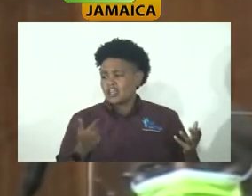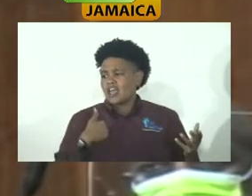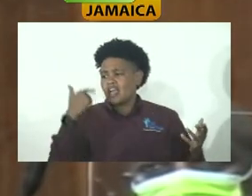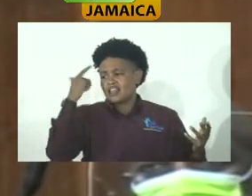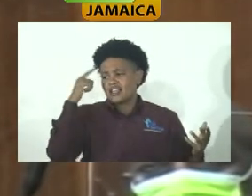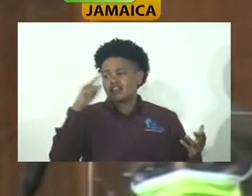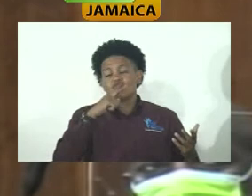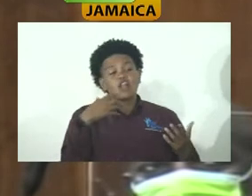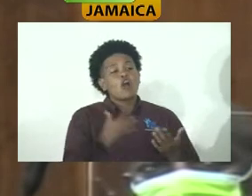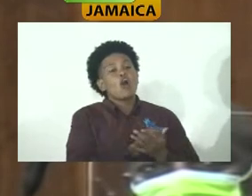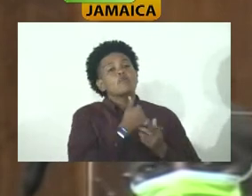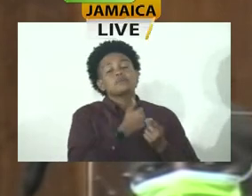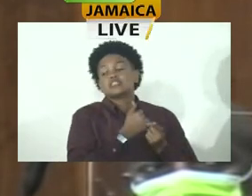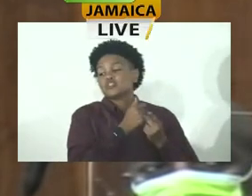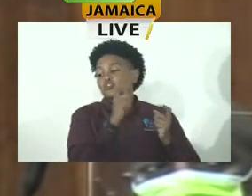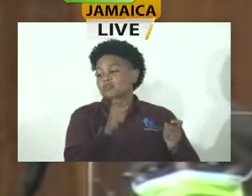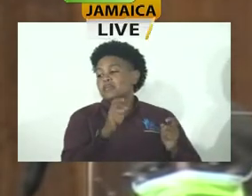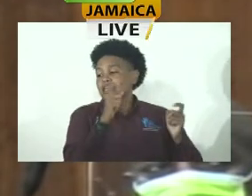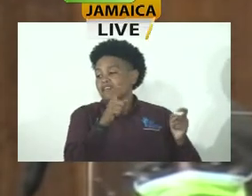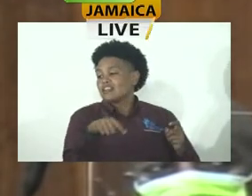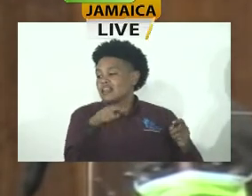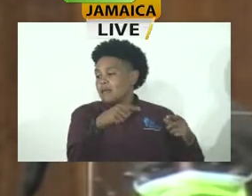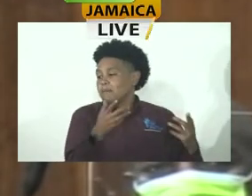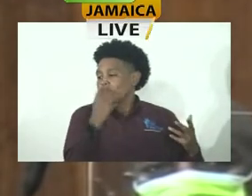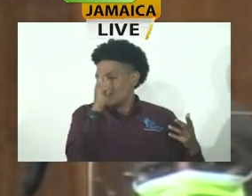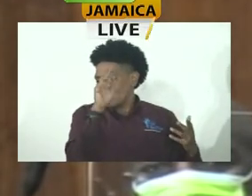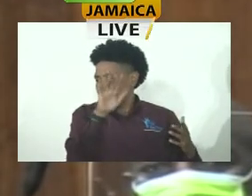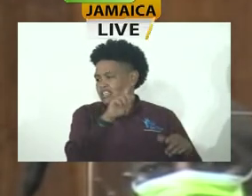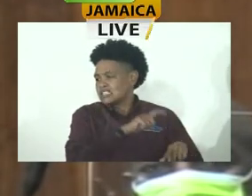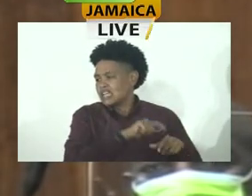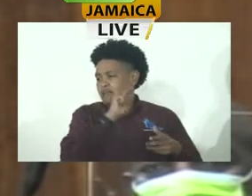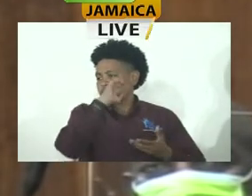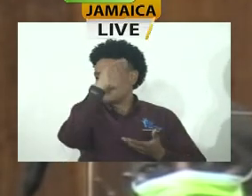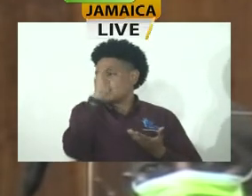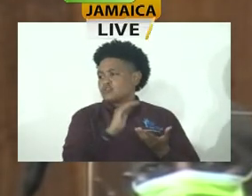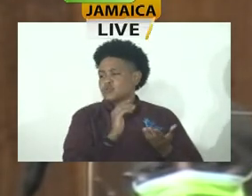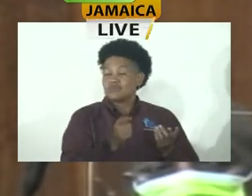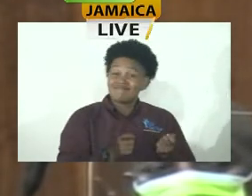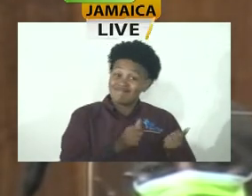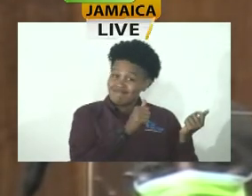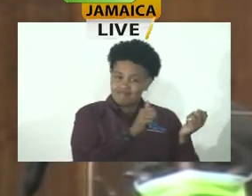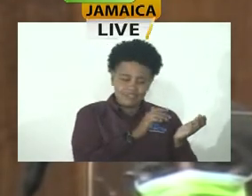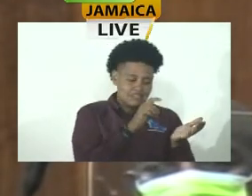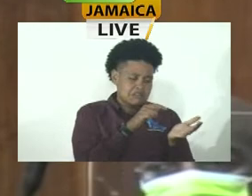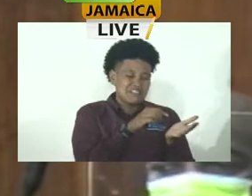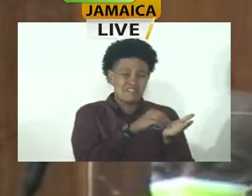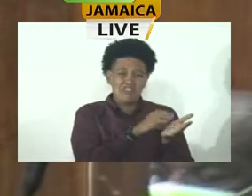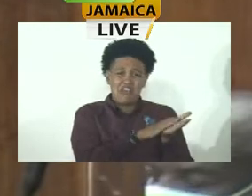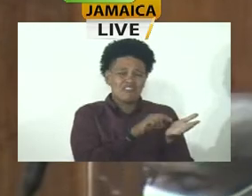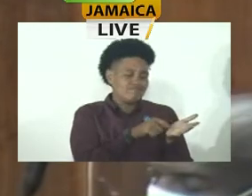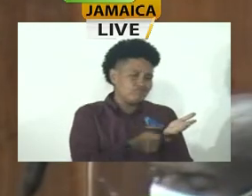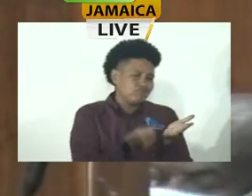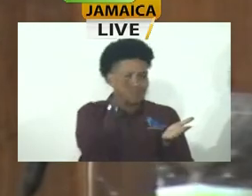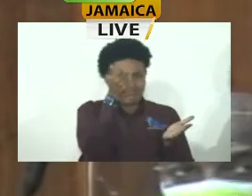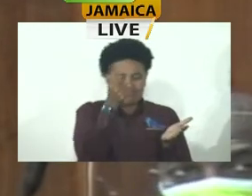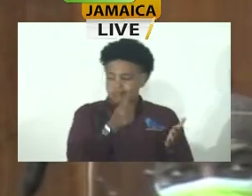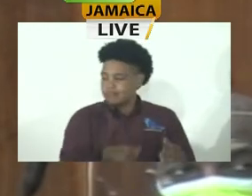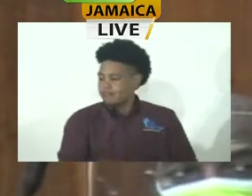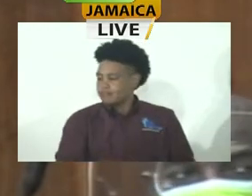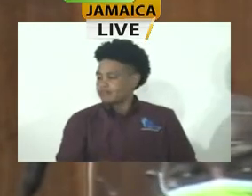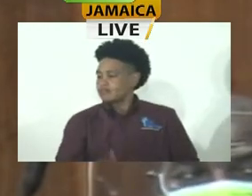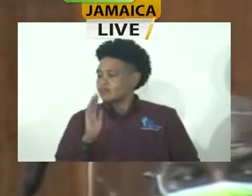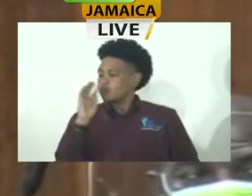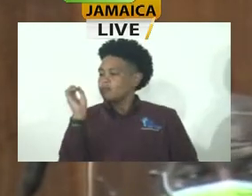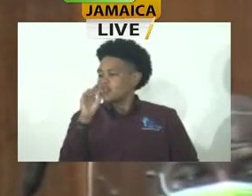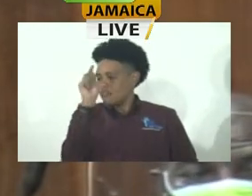the opportunity should be given to them for their sentence to be expunged and madam speaker i will be taking this